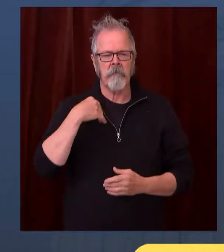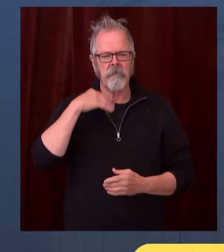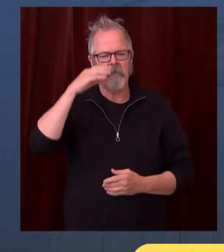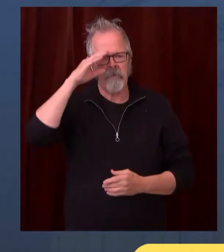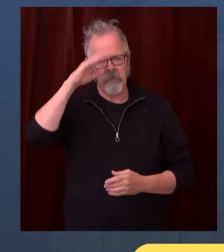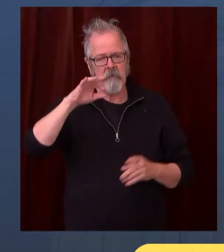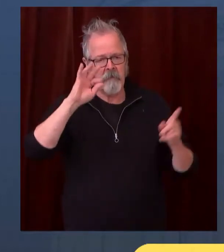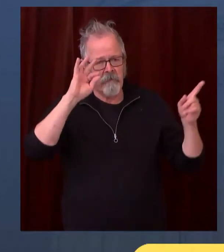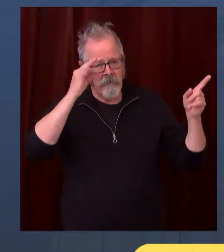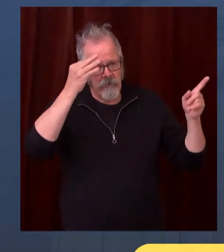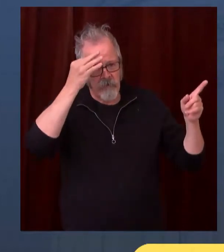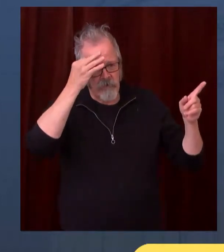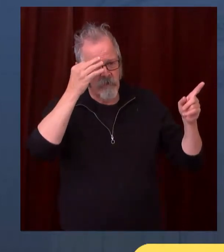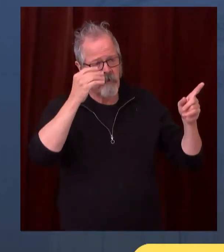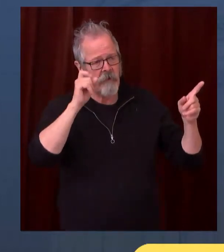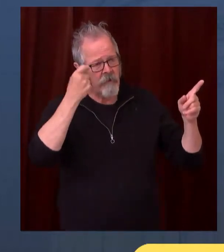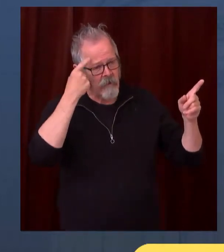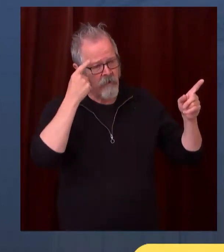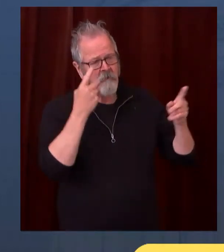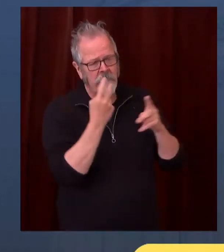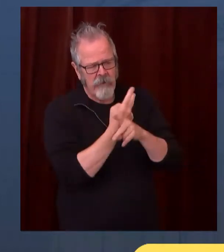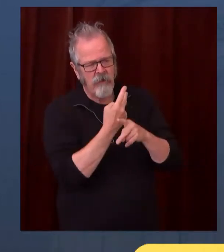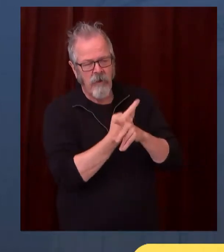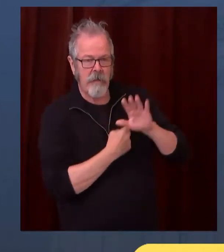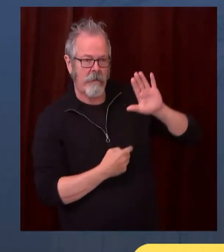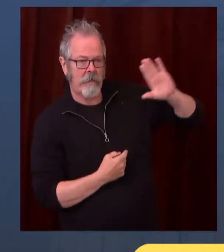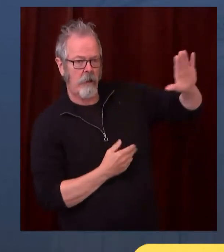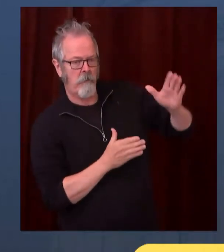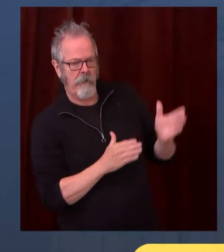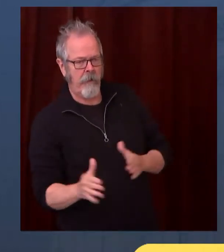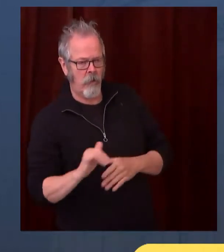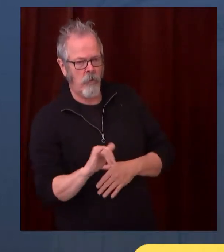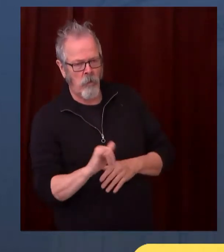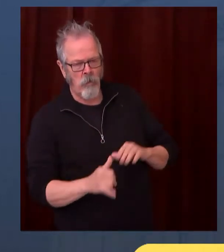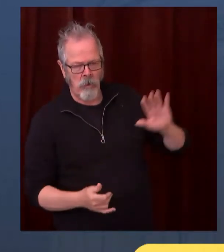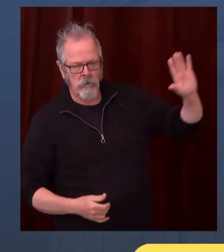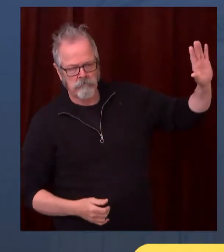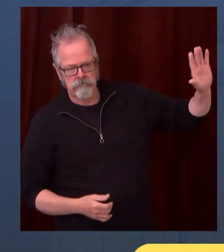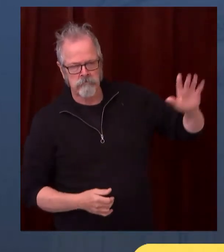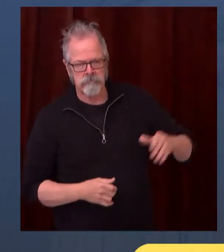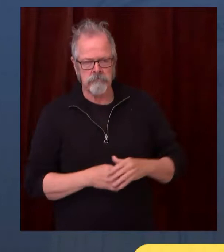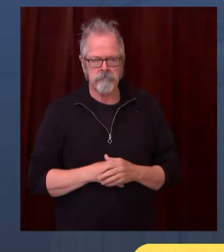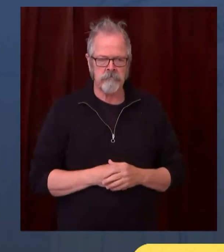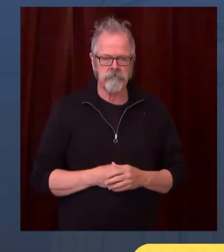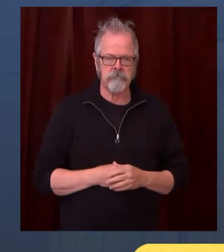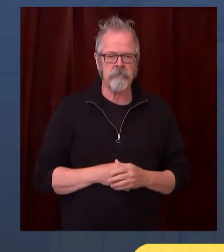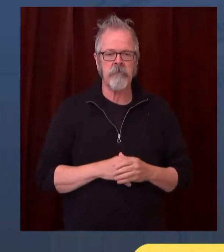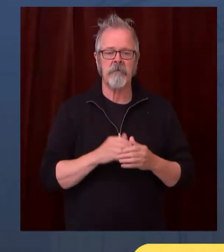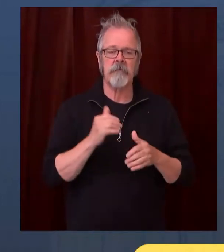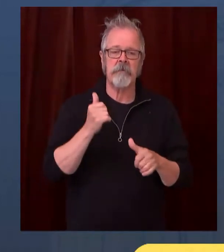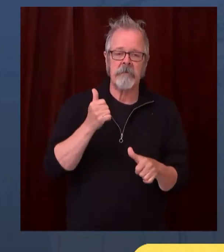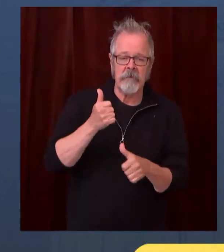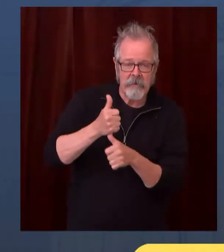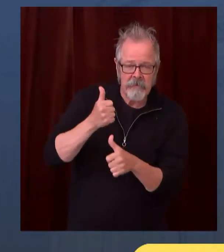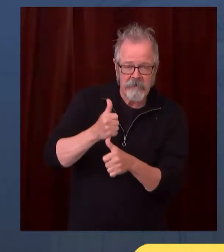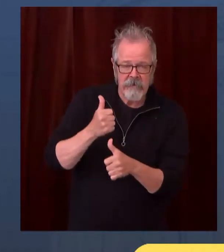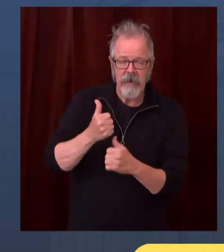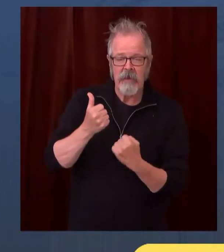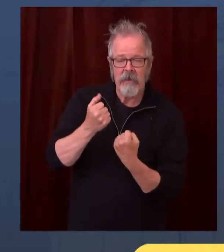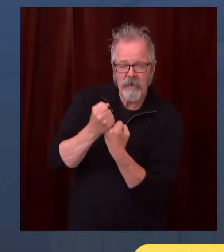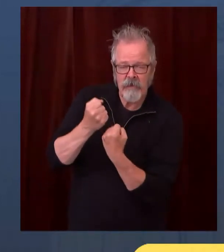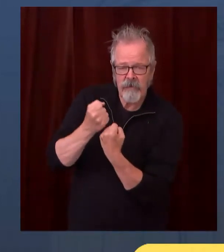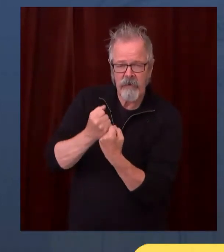545 assisted living facilities with 34,000 clients in them. Dr. Teresa Fatinos, the leader of